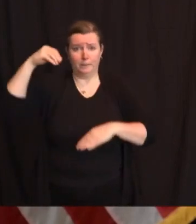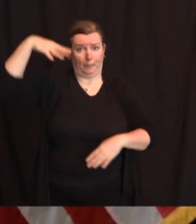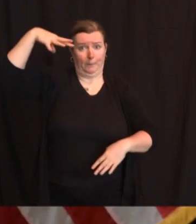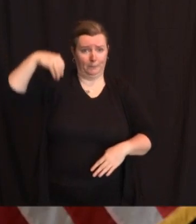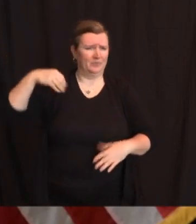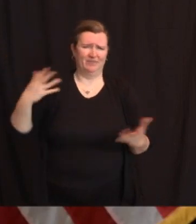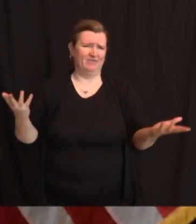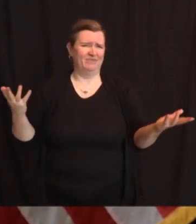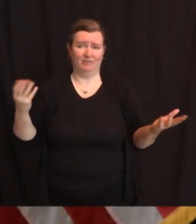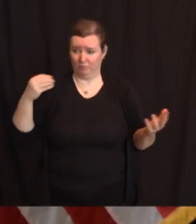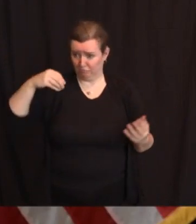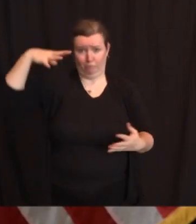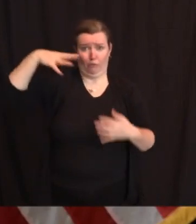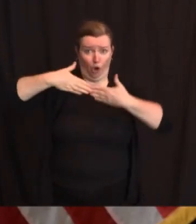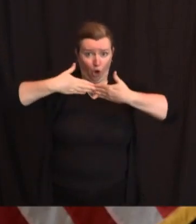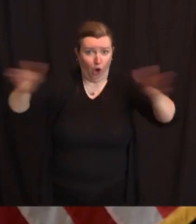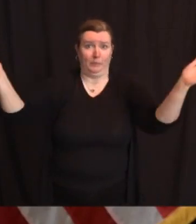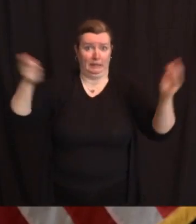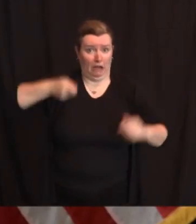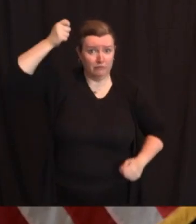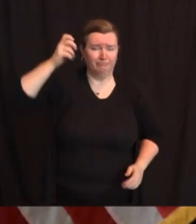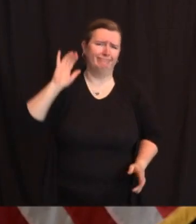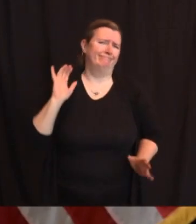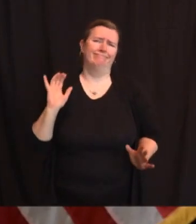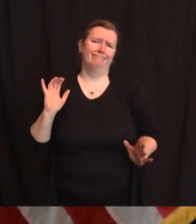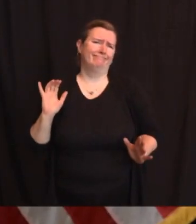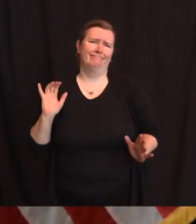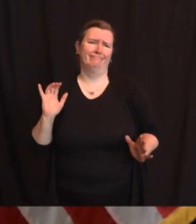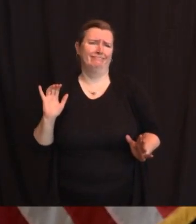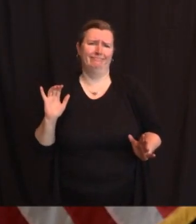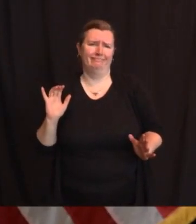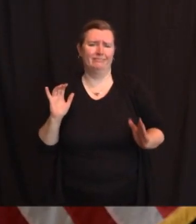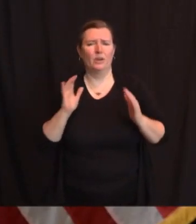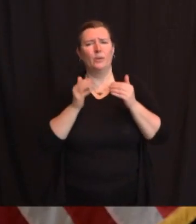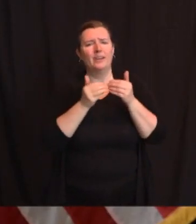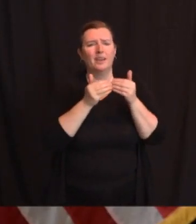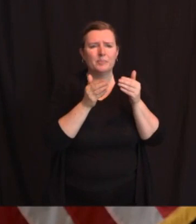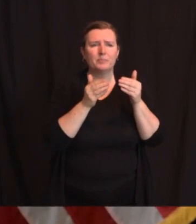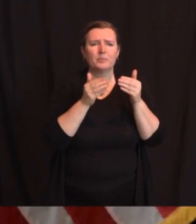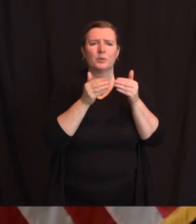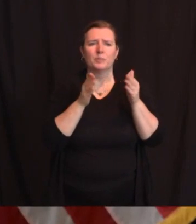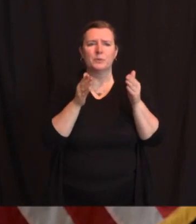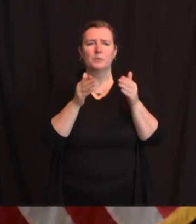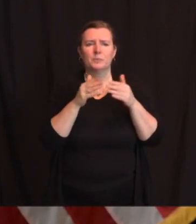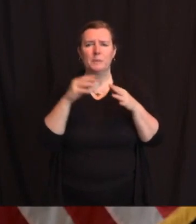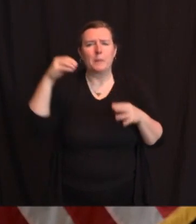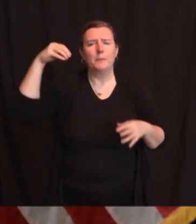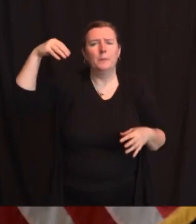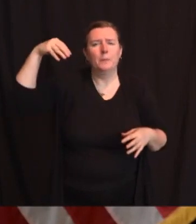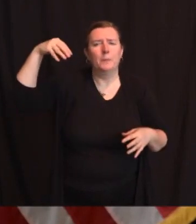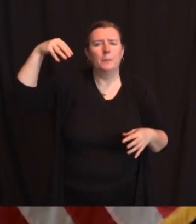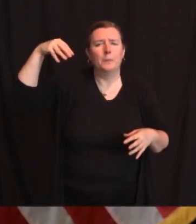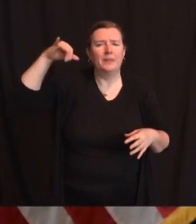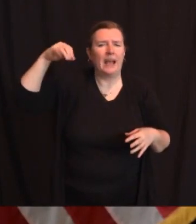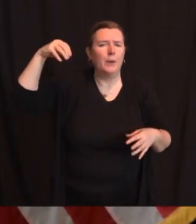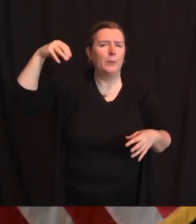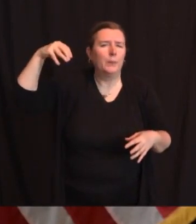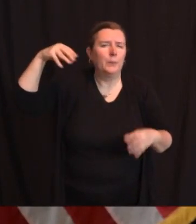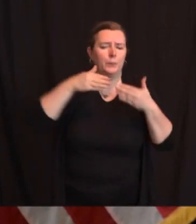take a series of incremental steps. And so of that first chart, Danny, can we bring the first chart up,